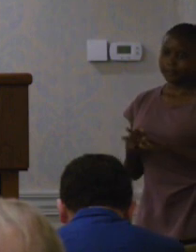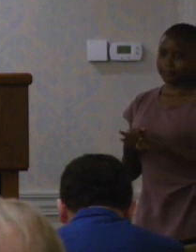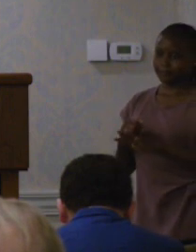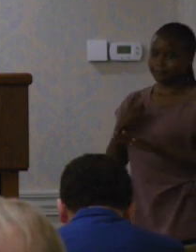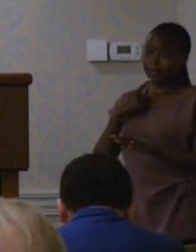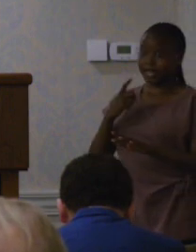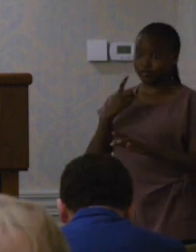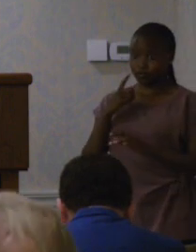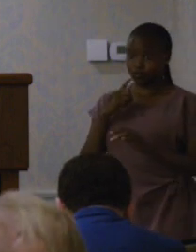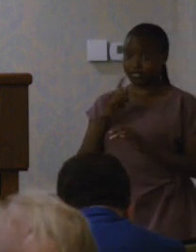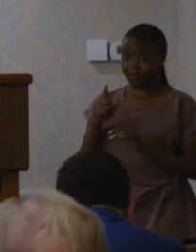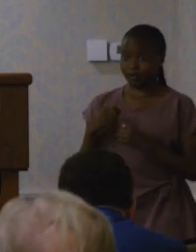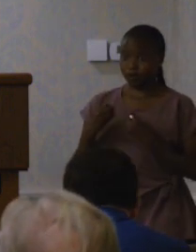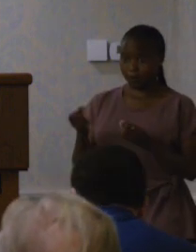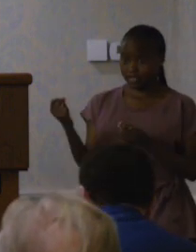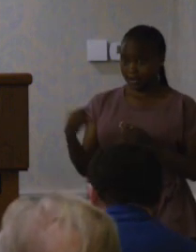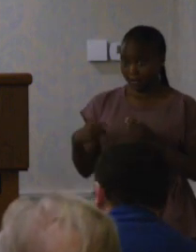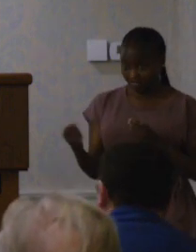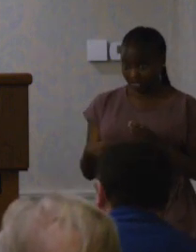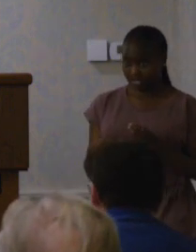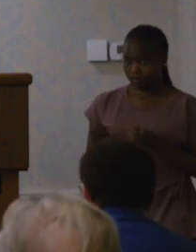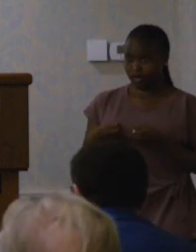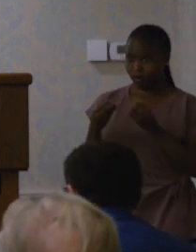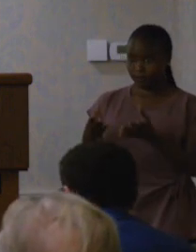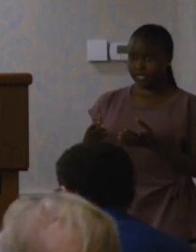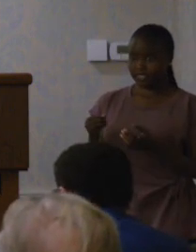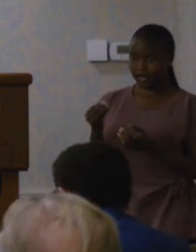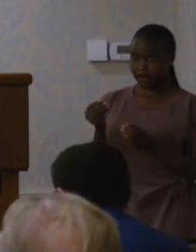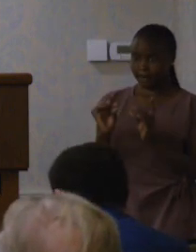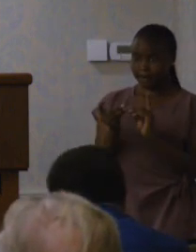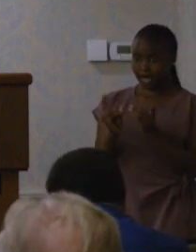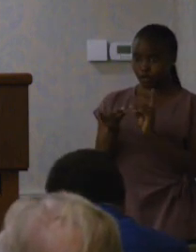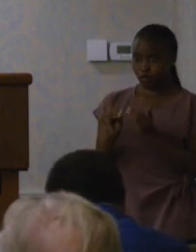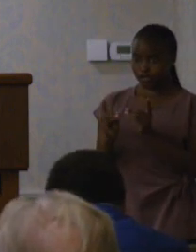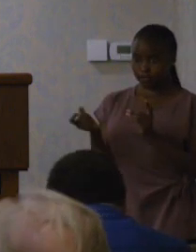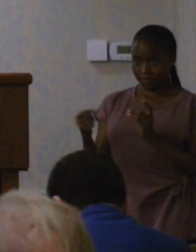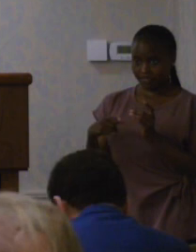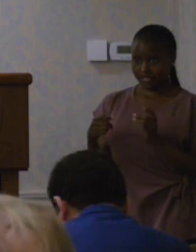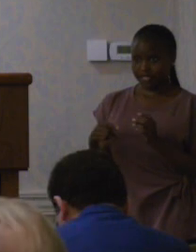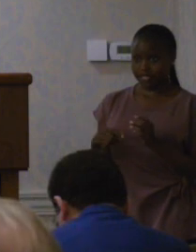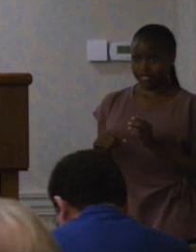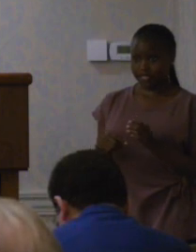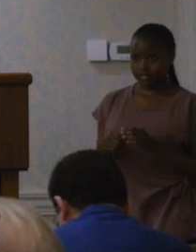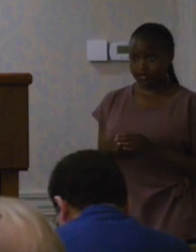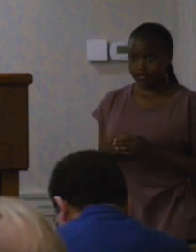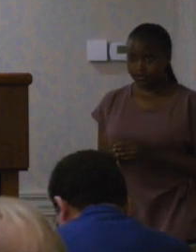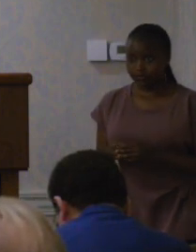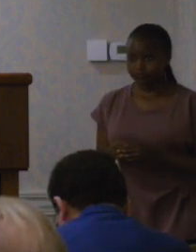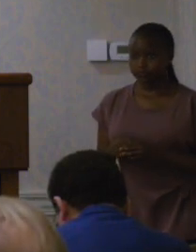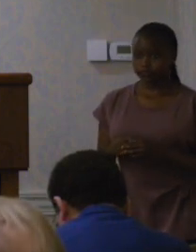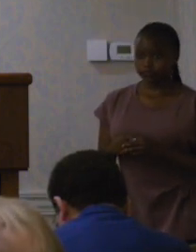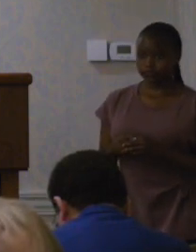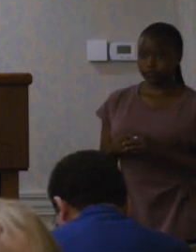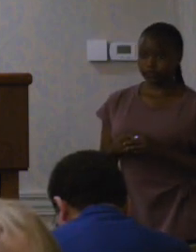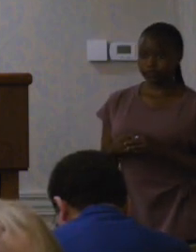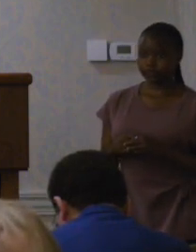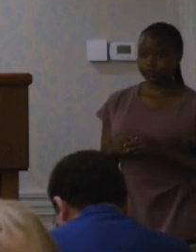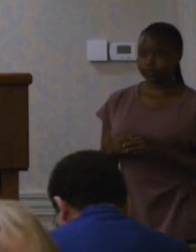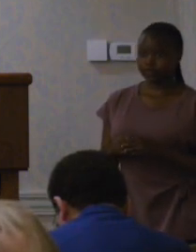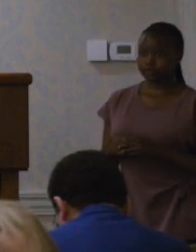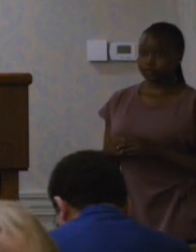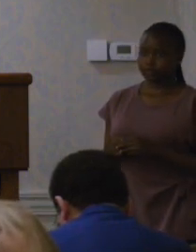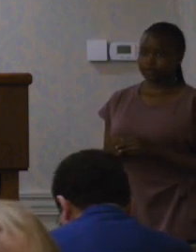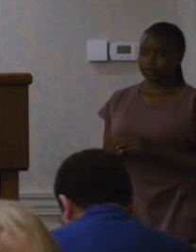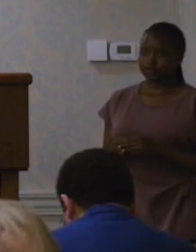Okay. Thank you, Lynn and Jef. Maybe, Anneli, I don't know if you'd like to speak to the cost-benefit question. I think also the question around